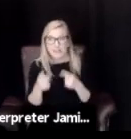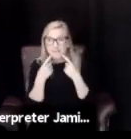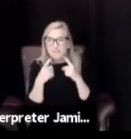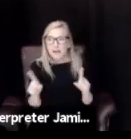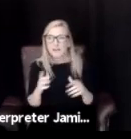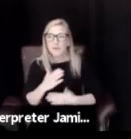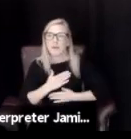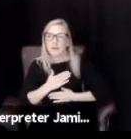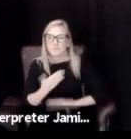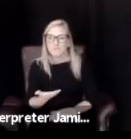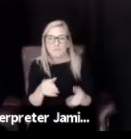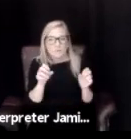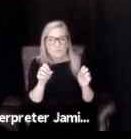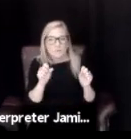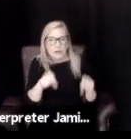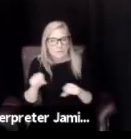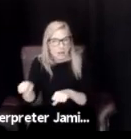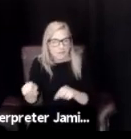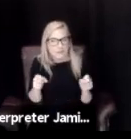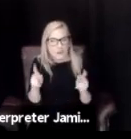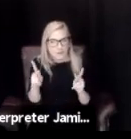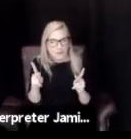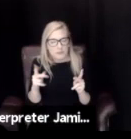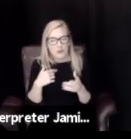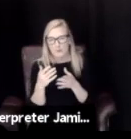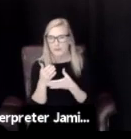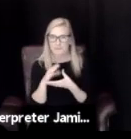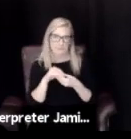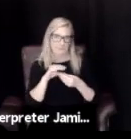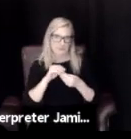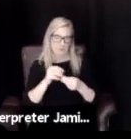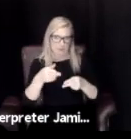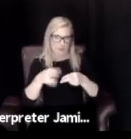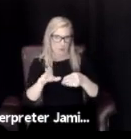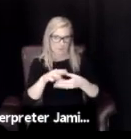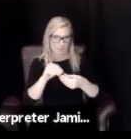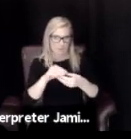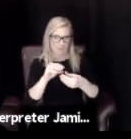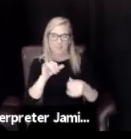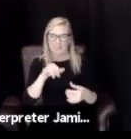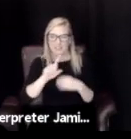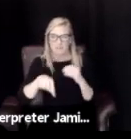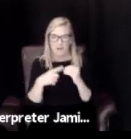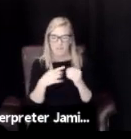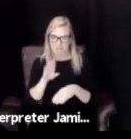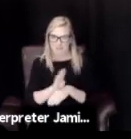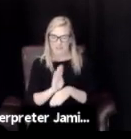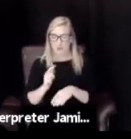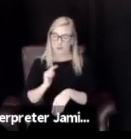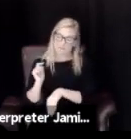possibilities. Be open to possibilities. Let me share with you a quick story. And this is about my business. So I started my business